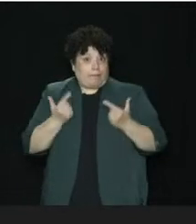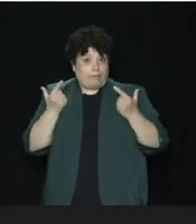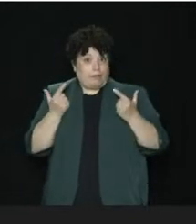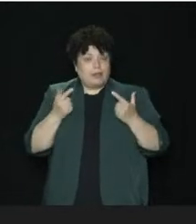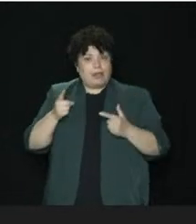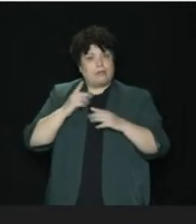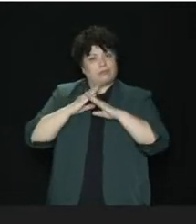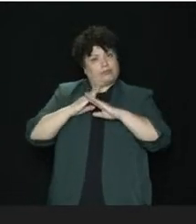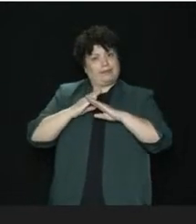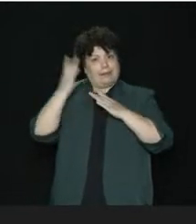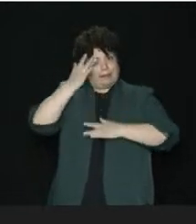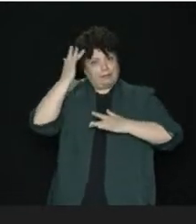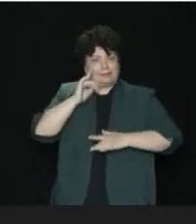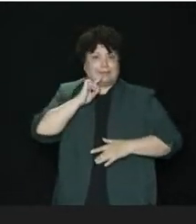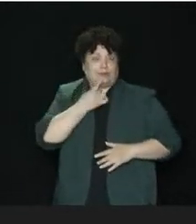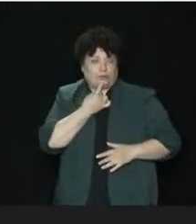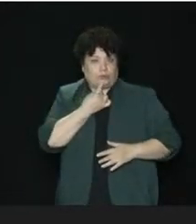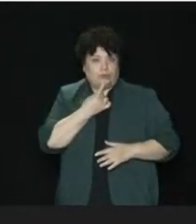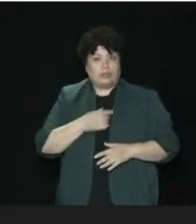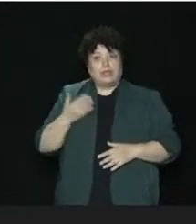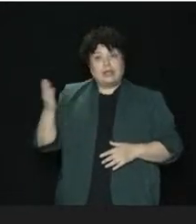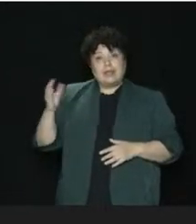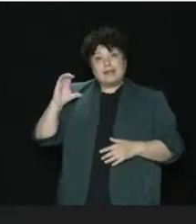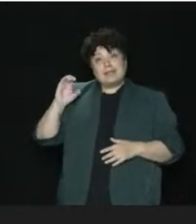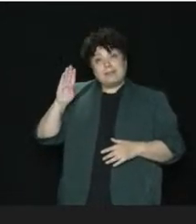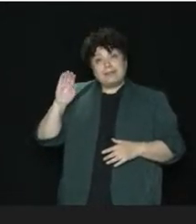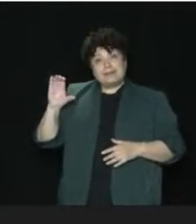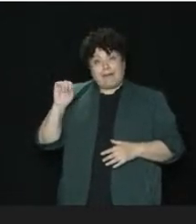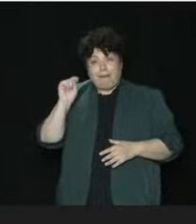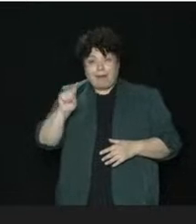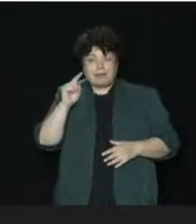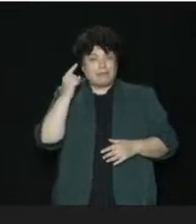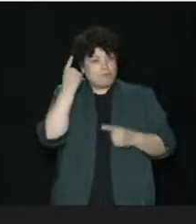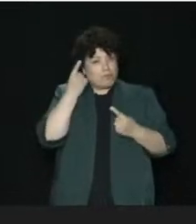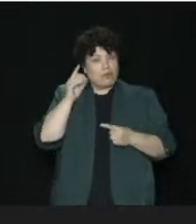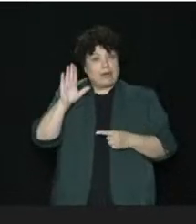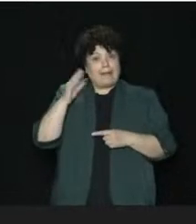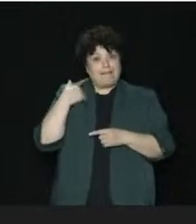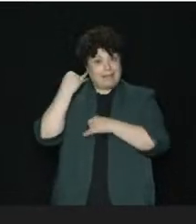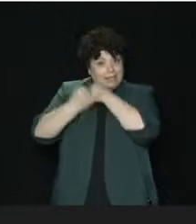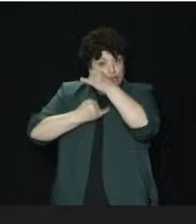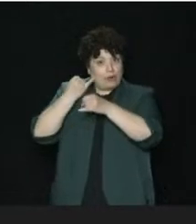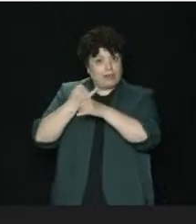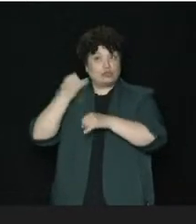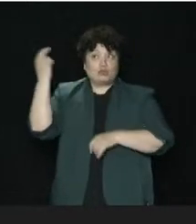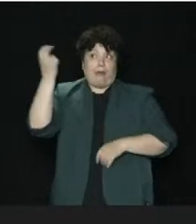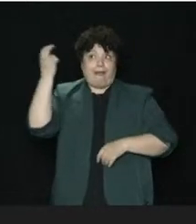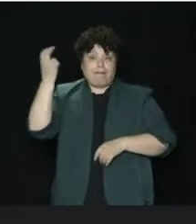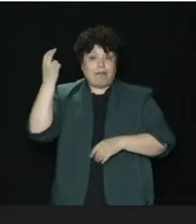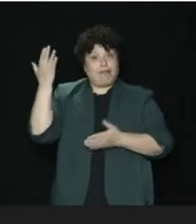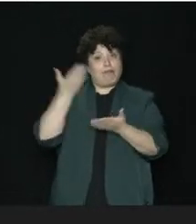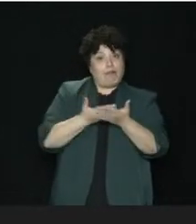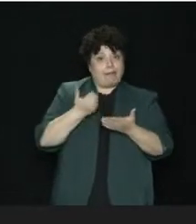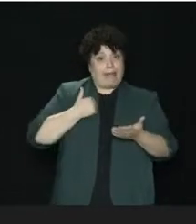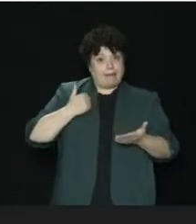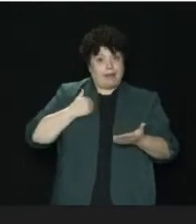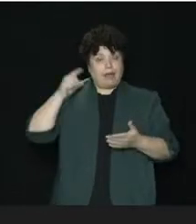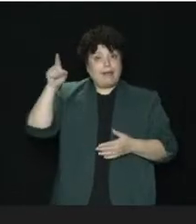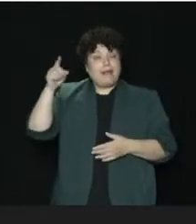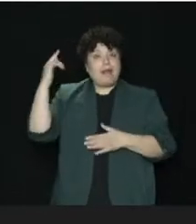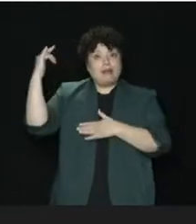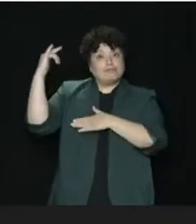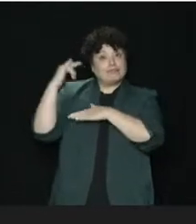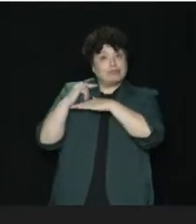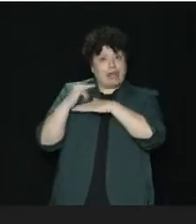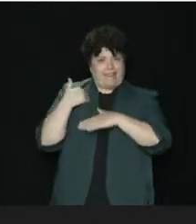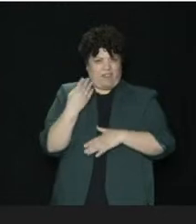Hi, Prime Minister. Tom Perry, CBC. I'd like to ask you about international travelers coming into Canada. By air, they're being funneled into four airports.